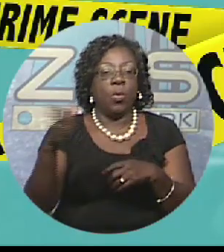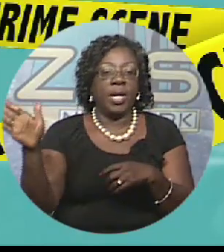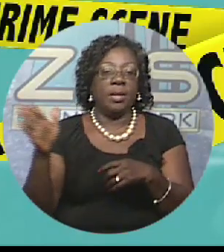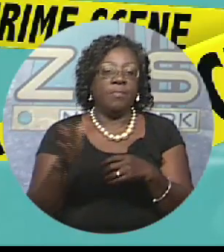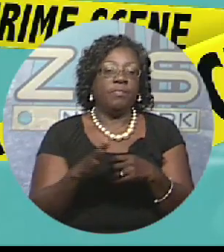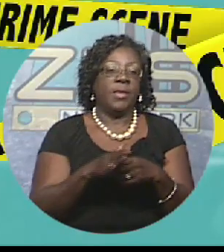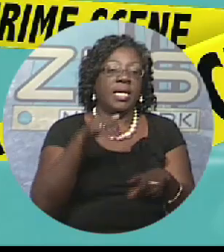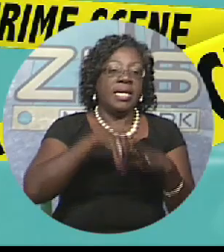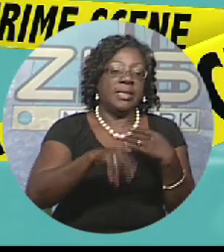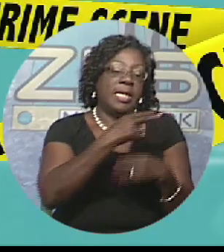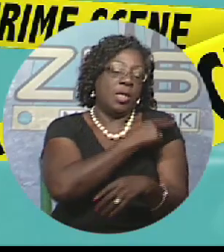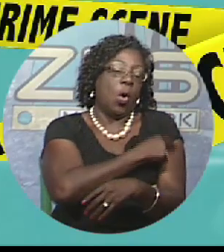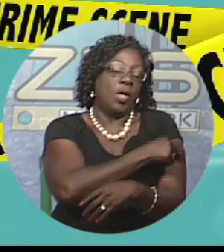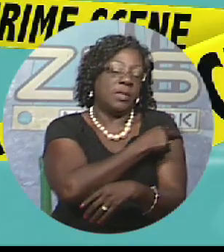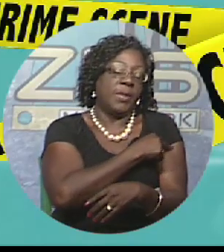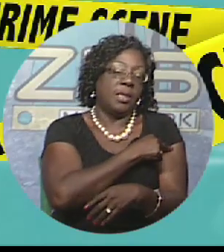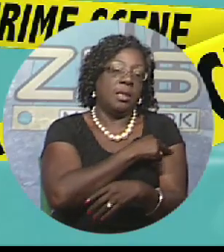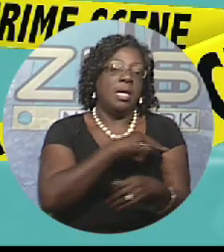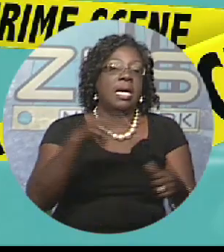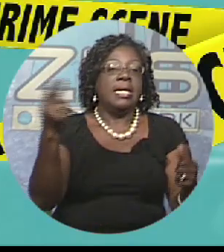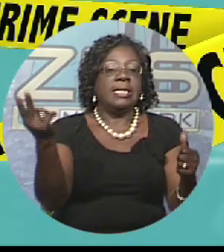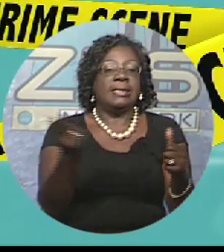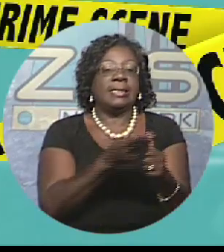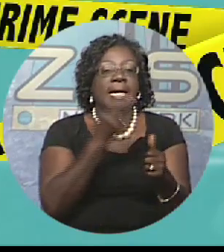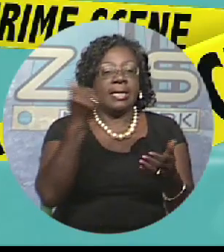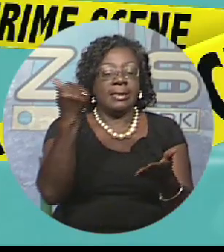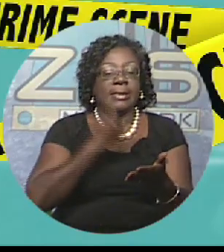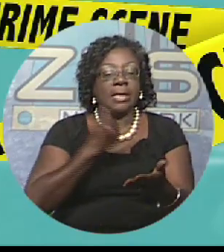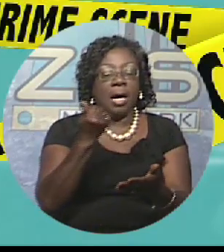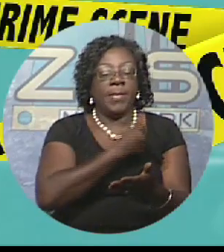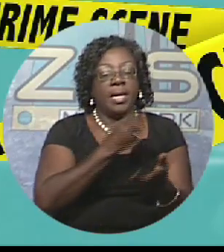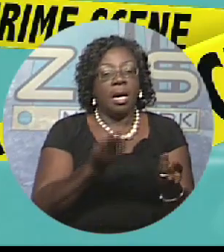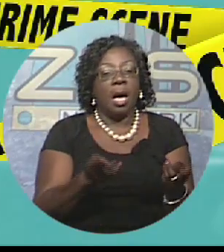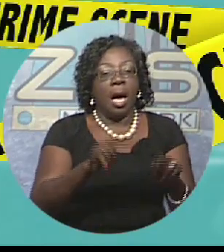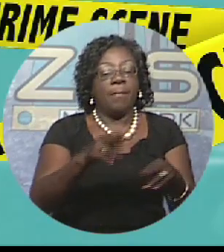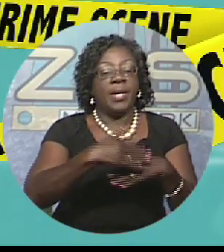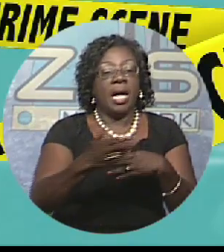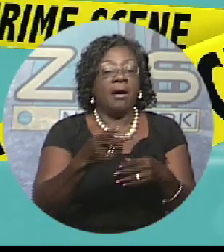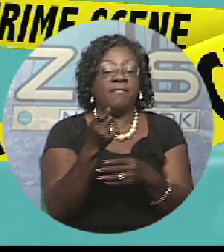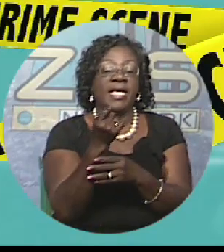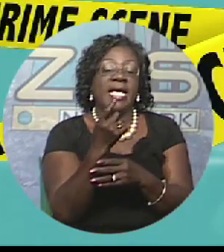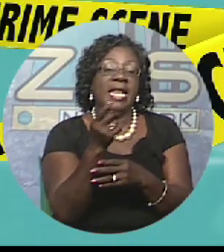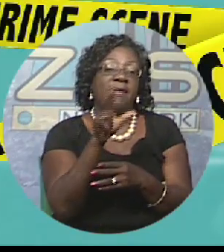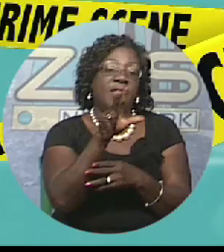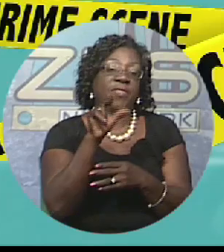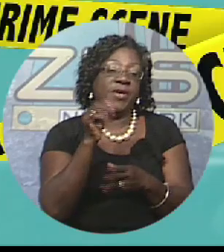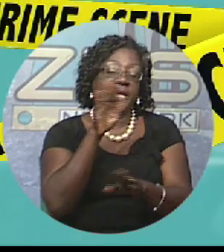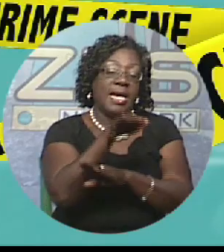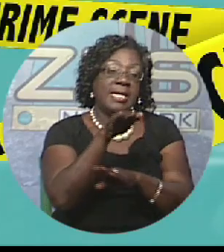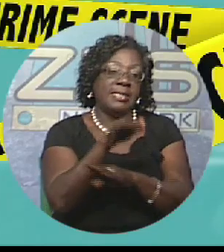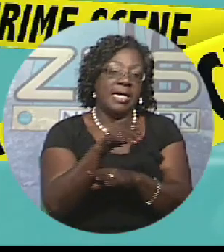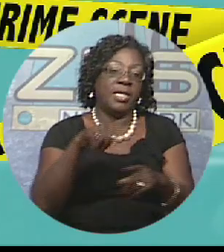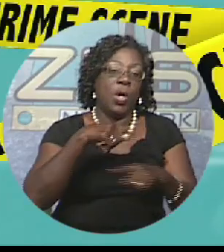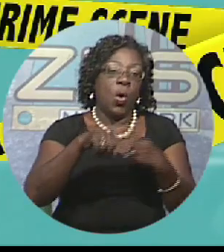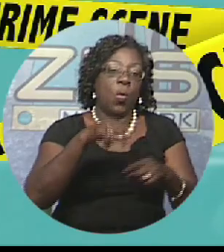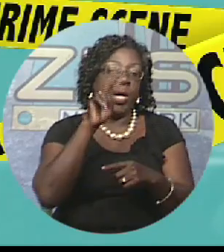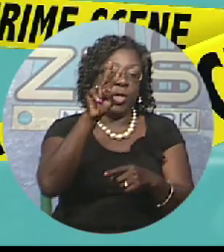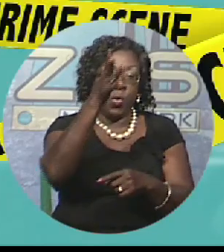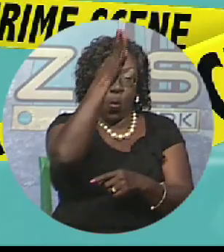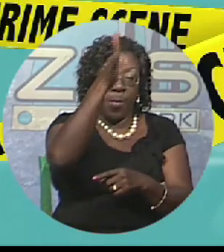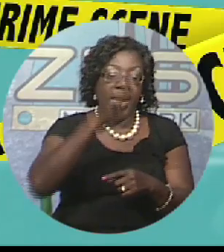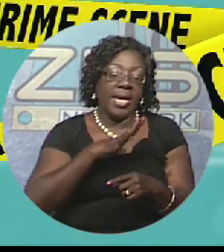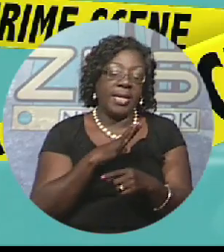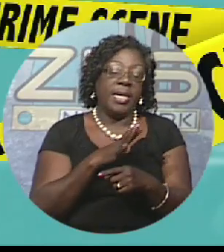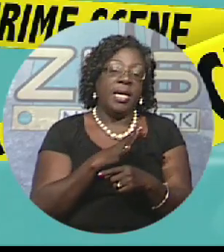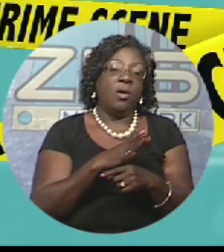stable condition. Now, the second stabbing incident happened shortly after 11:30 last night when 2 men were stabbed about the body after an